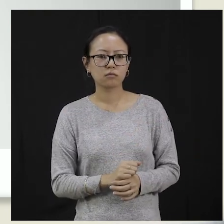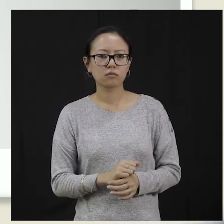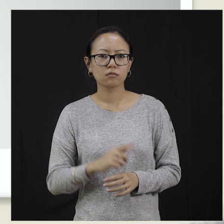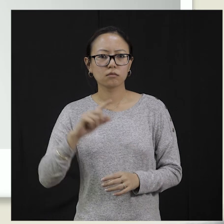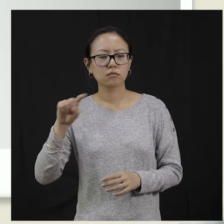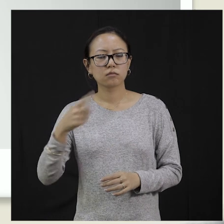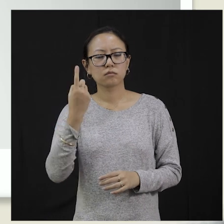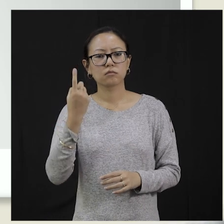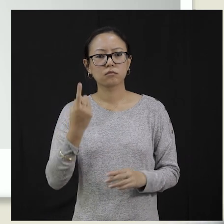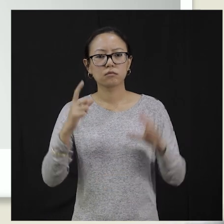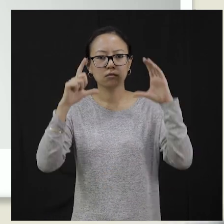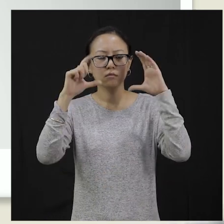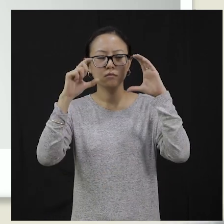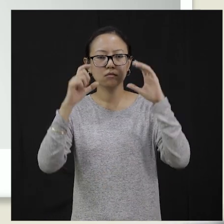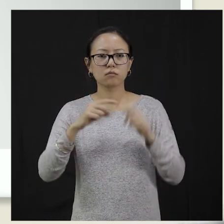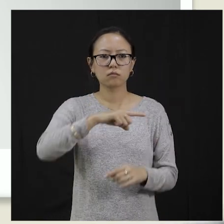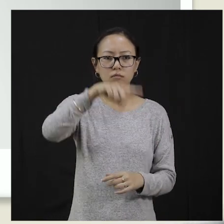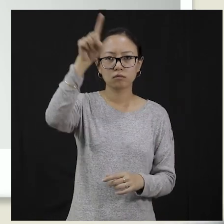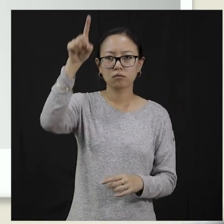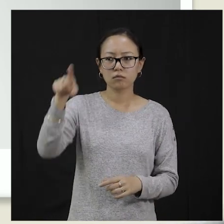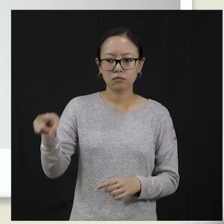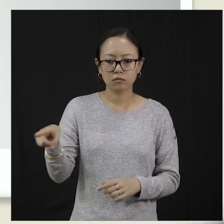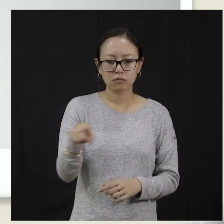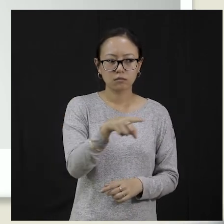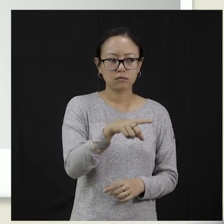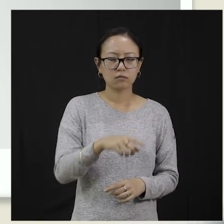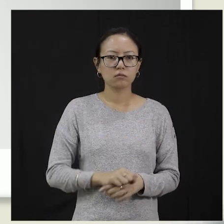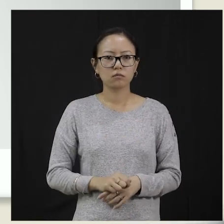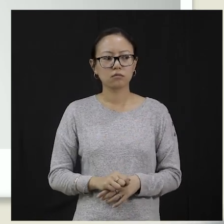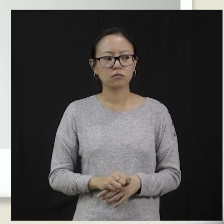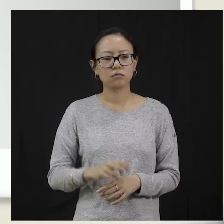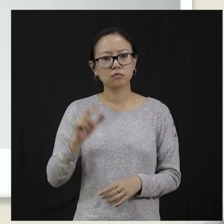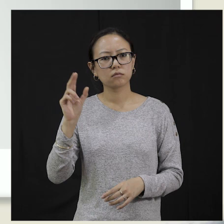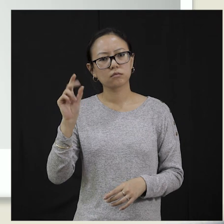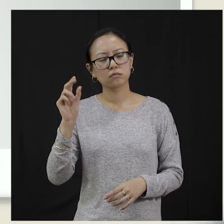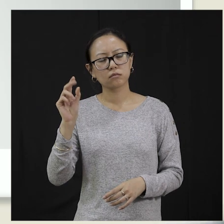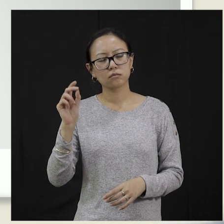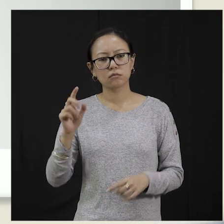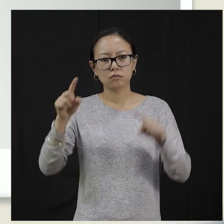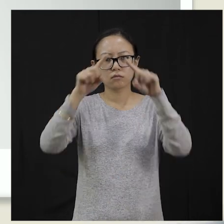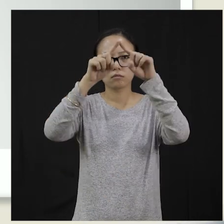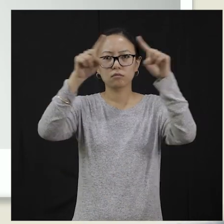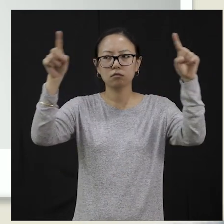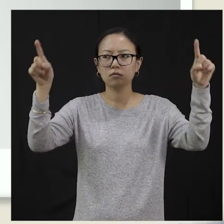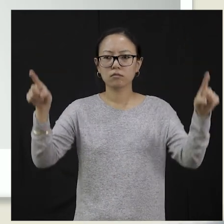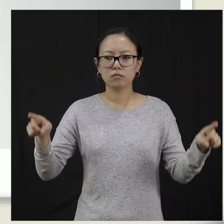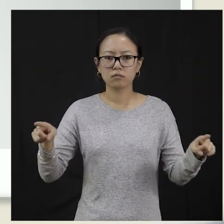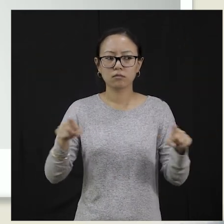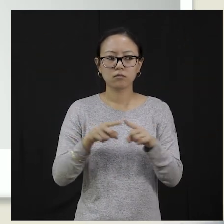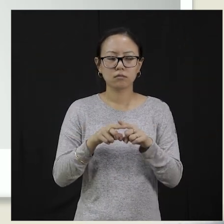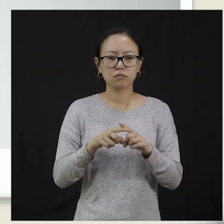see a triangle here? Yes. Then the next one is a rectangle. The third one is again